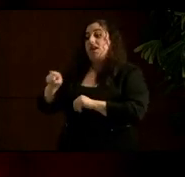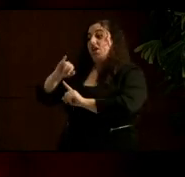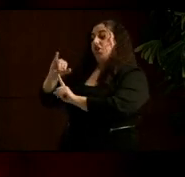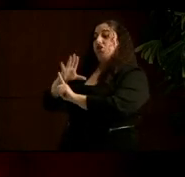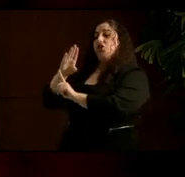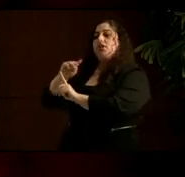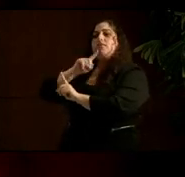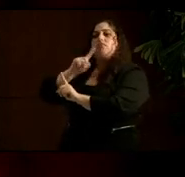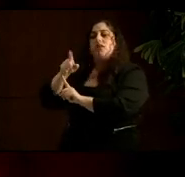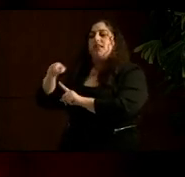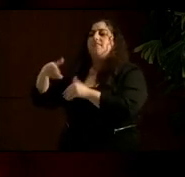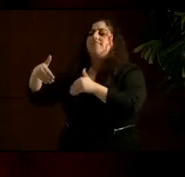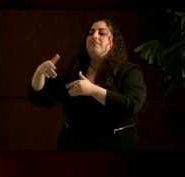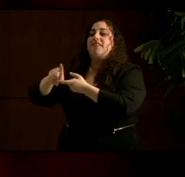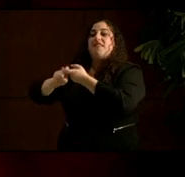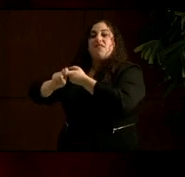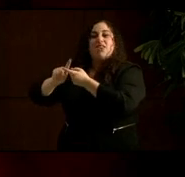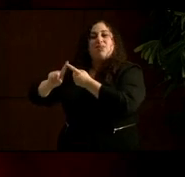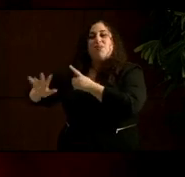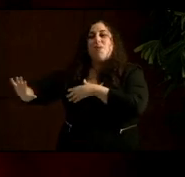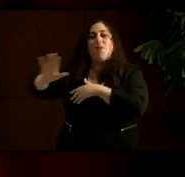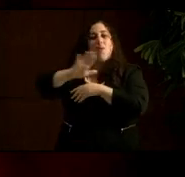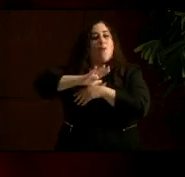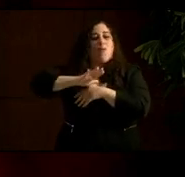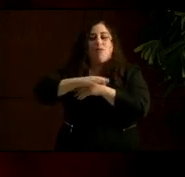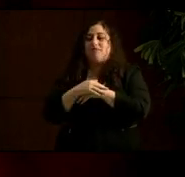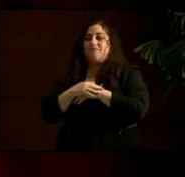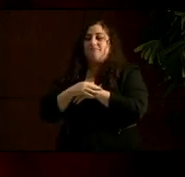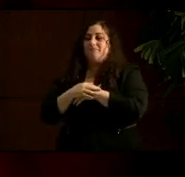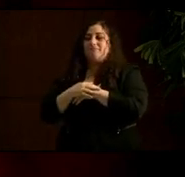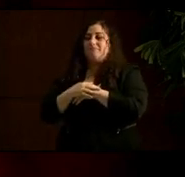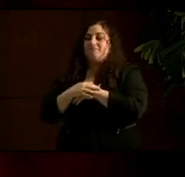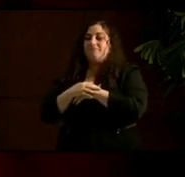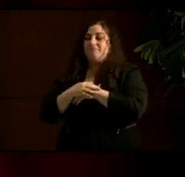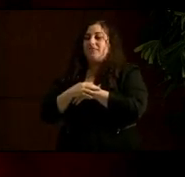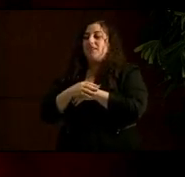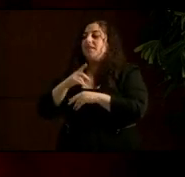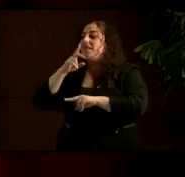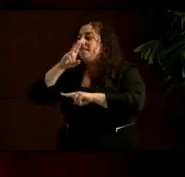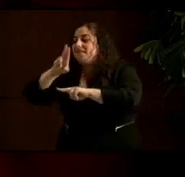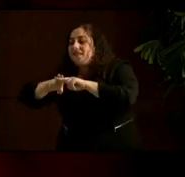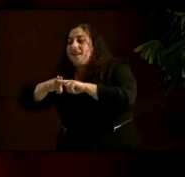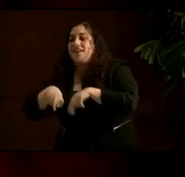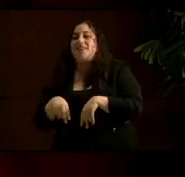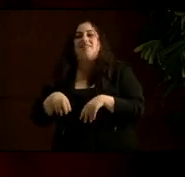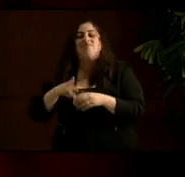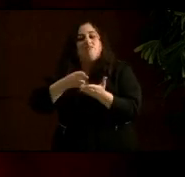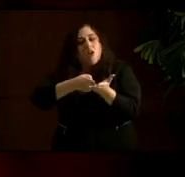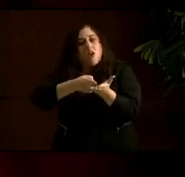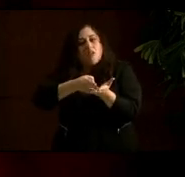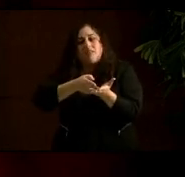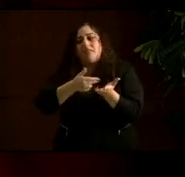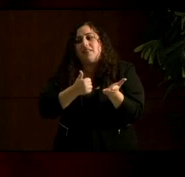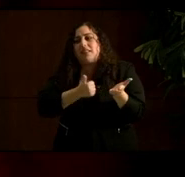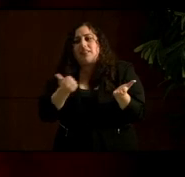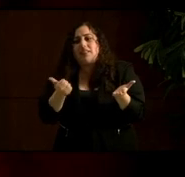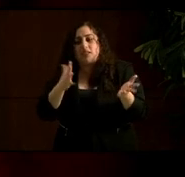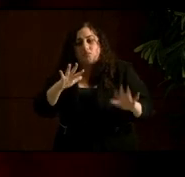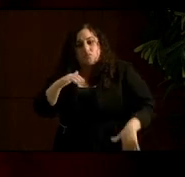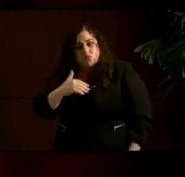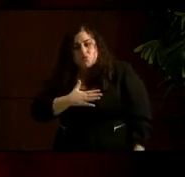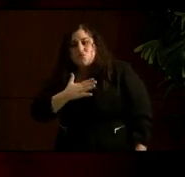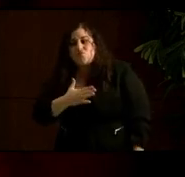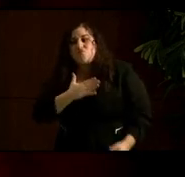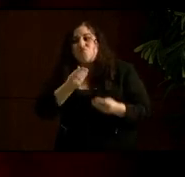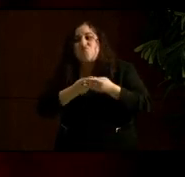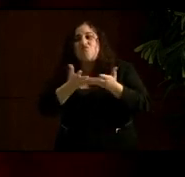university or are associated with SDSU. He is fun, authentic in his joy, and through his leadership by example,